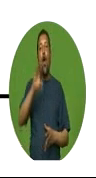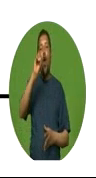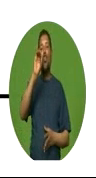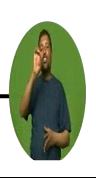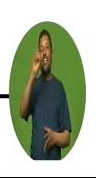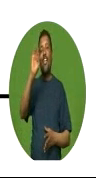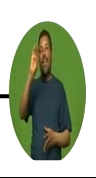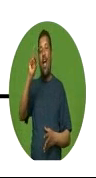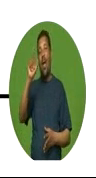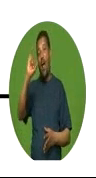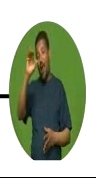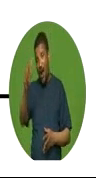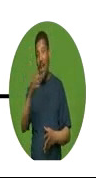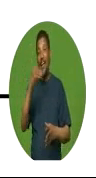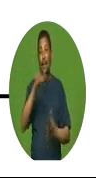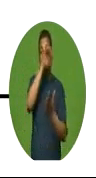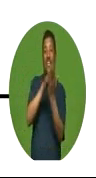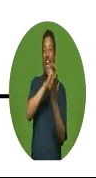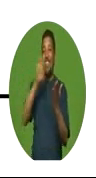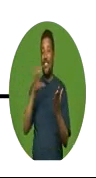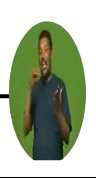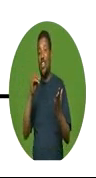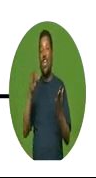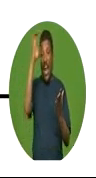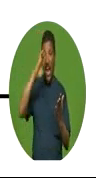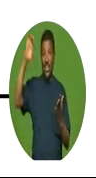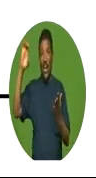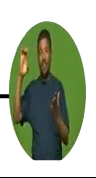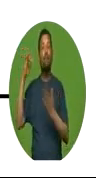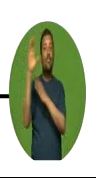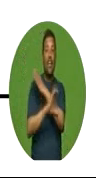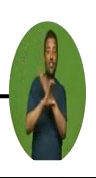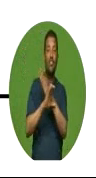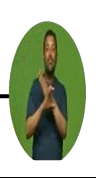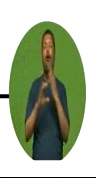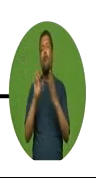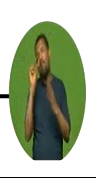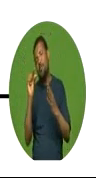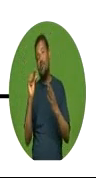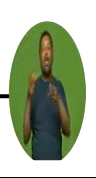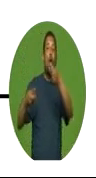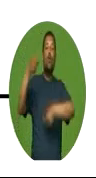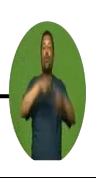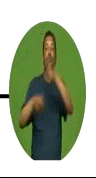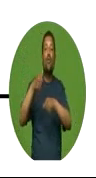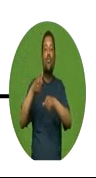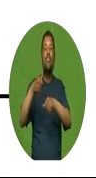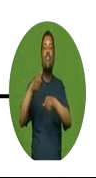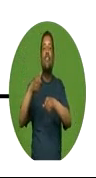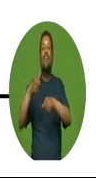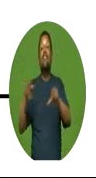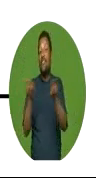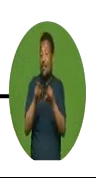Oceania, the Middle East, and Asian countries are the least contributors in terms